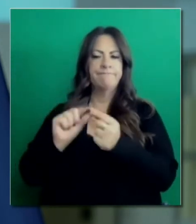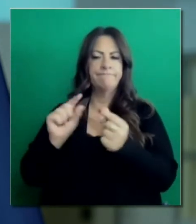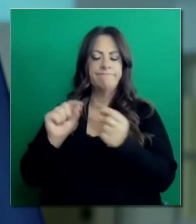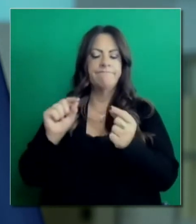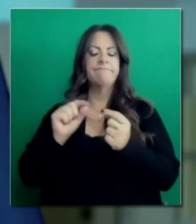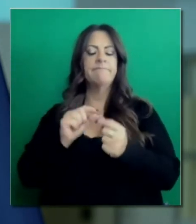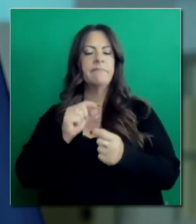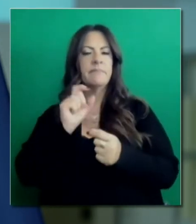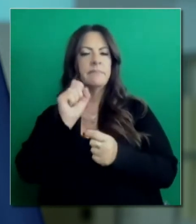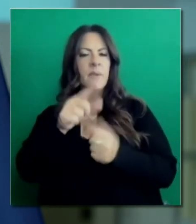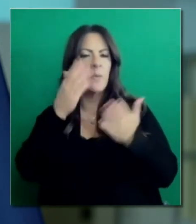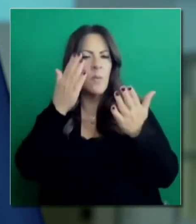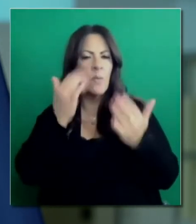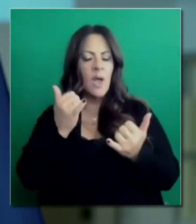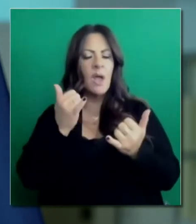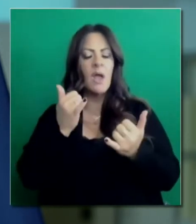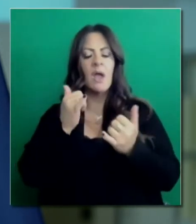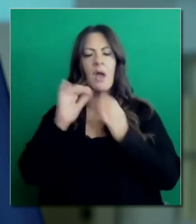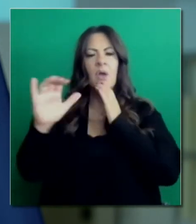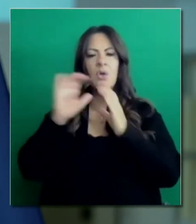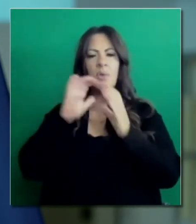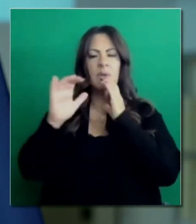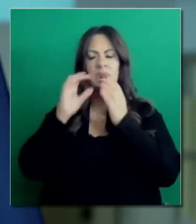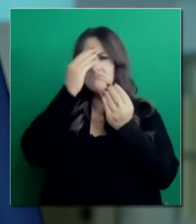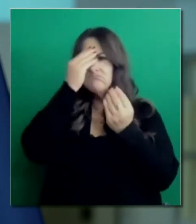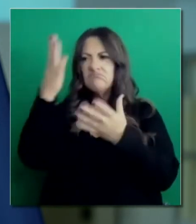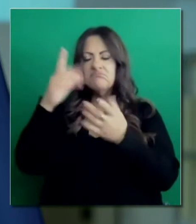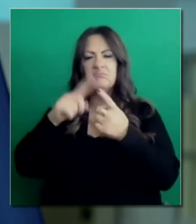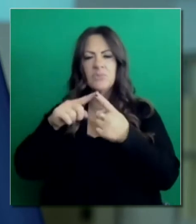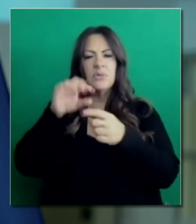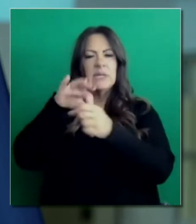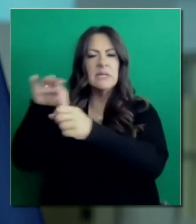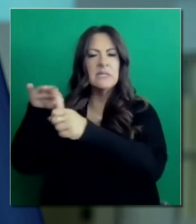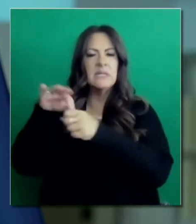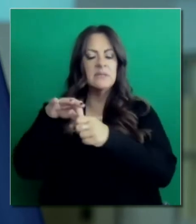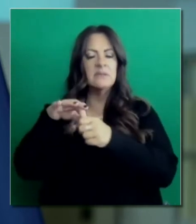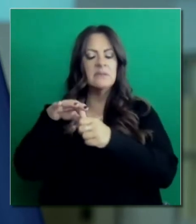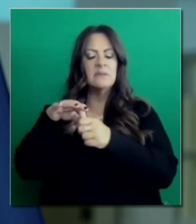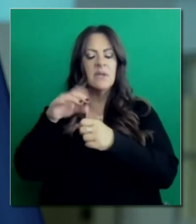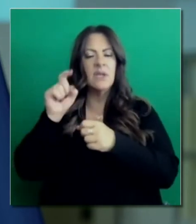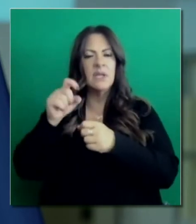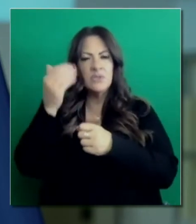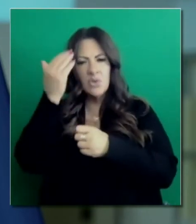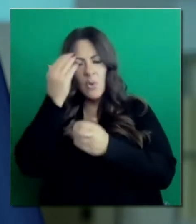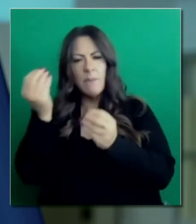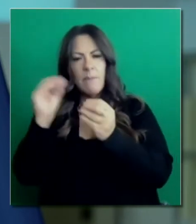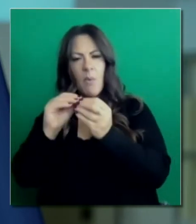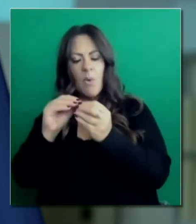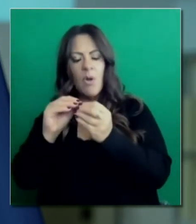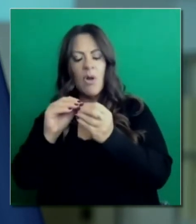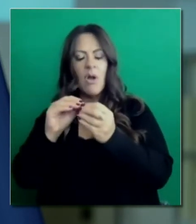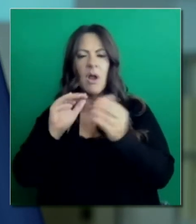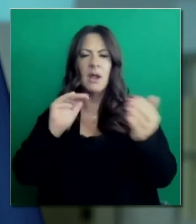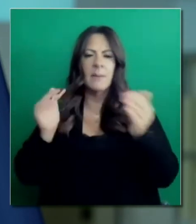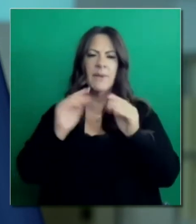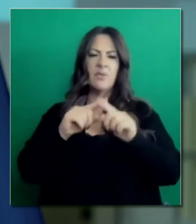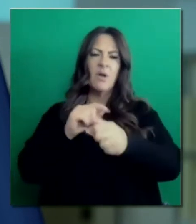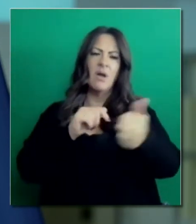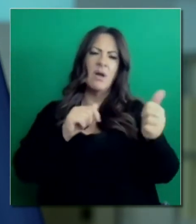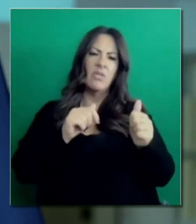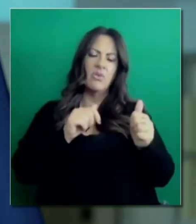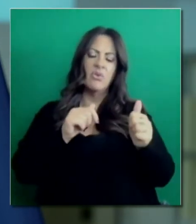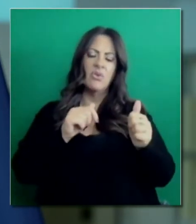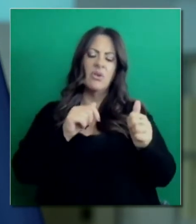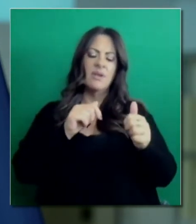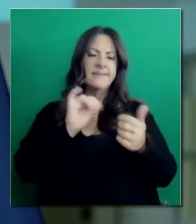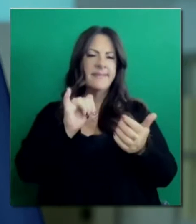elected officials was not better. It seems that the Restaurant Association learned of this more than a lot of people who are getting questions from their constituents. Can you